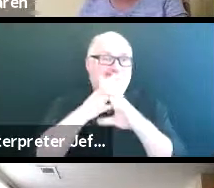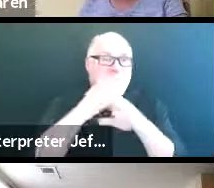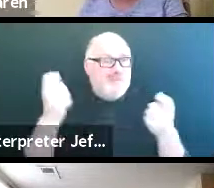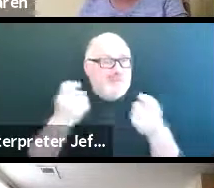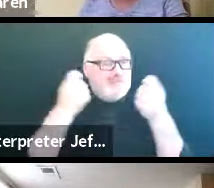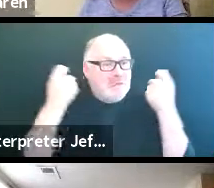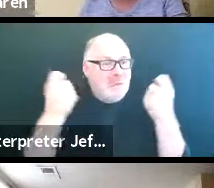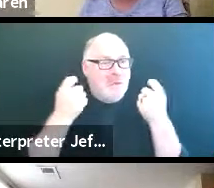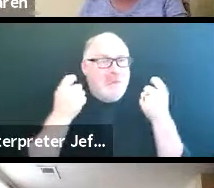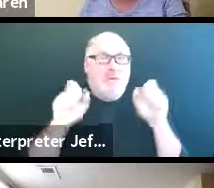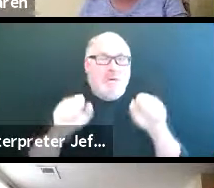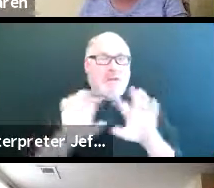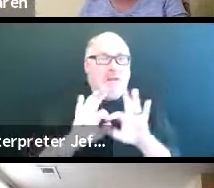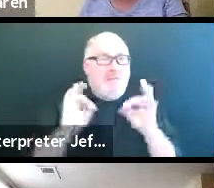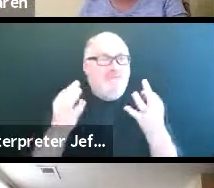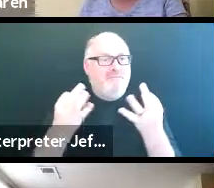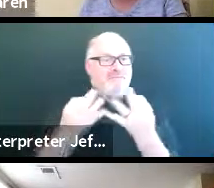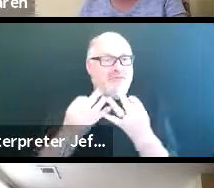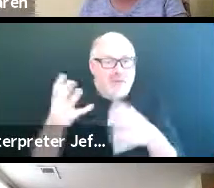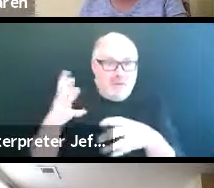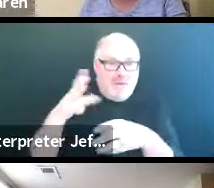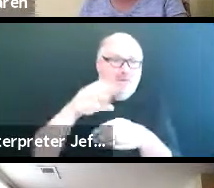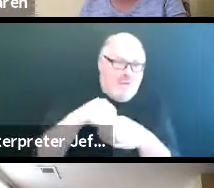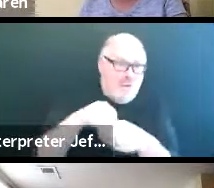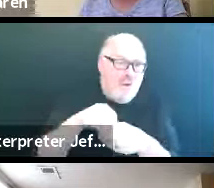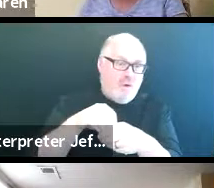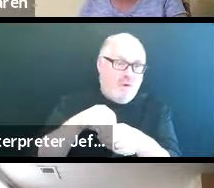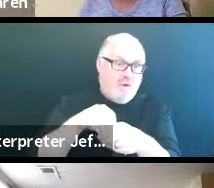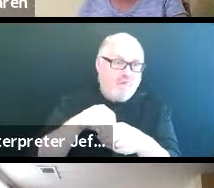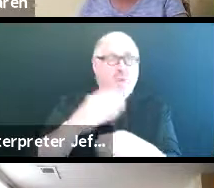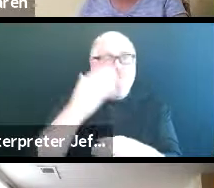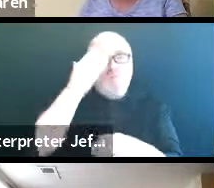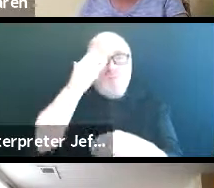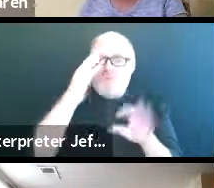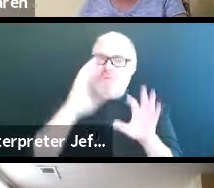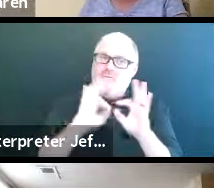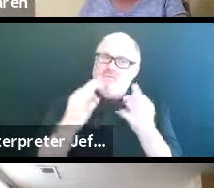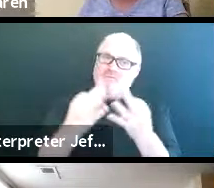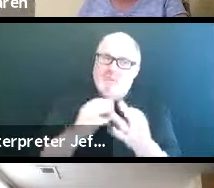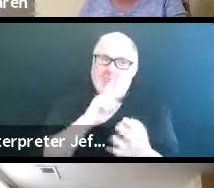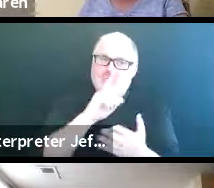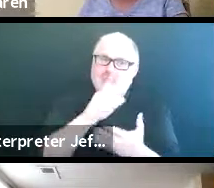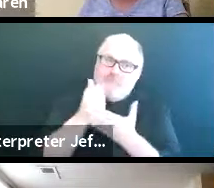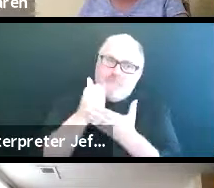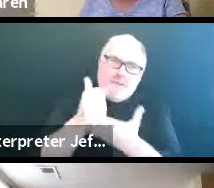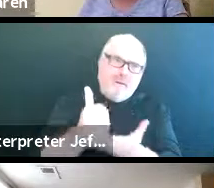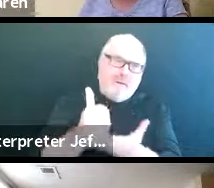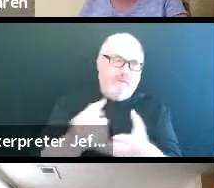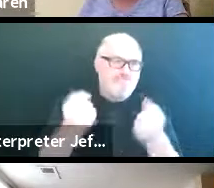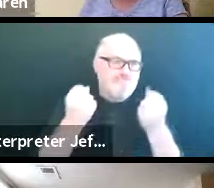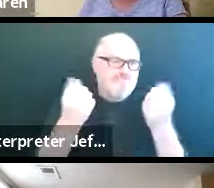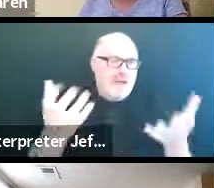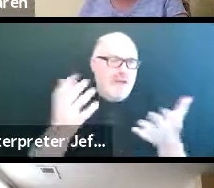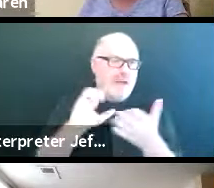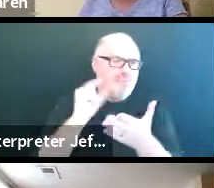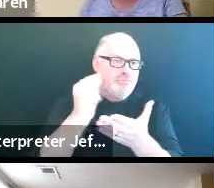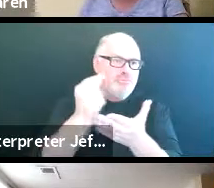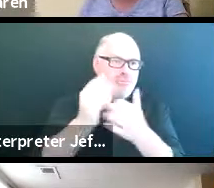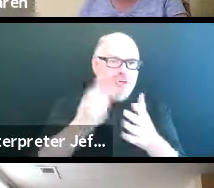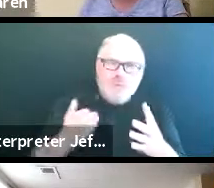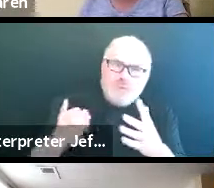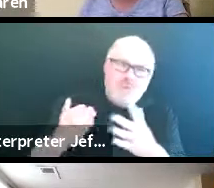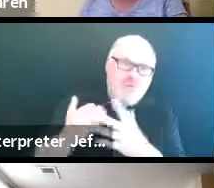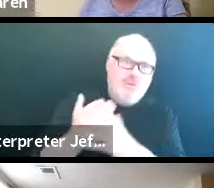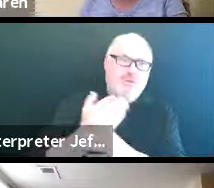that we're able to have family participate. And we know that family have really helped so many of our graduates through the